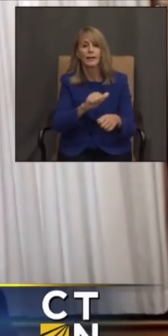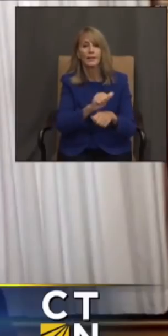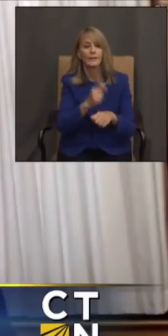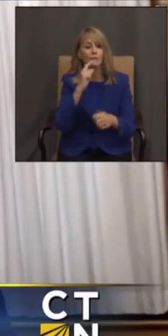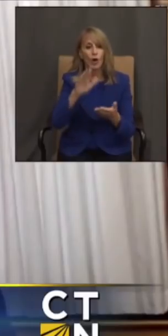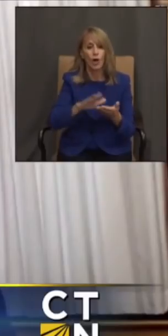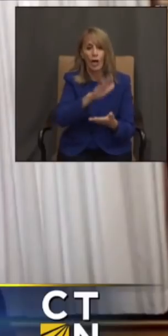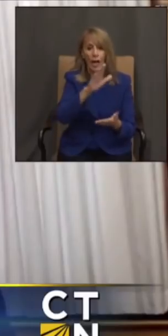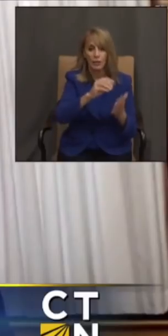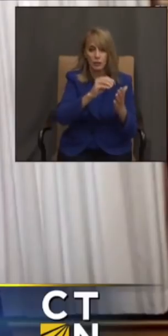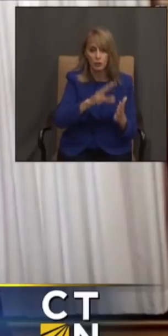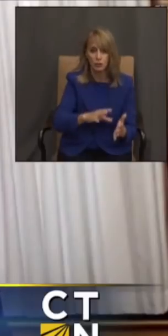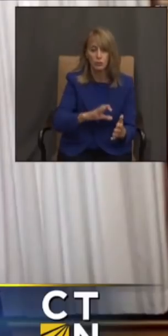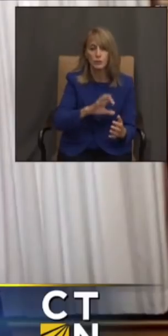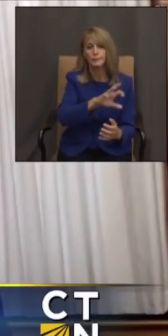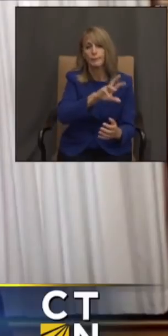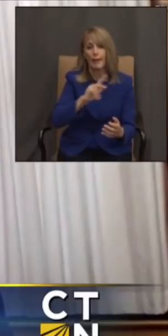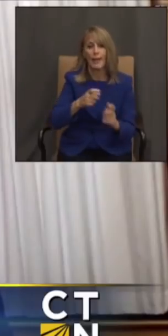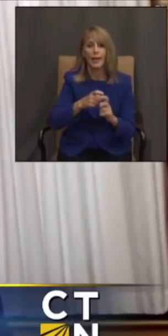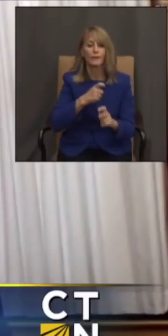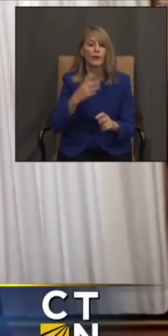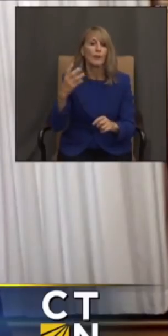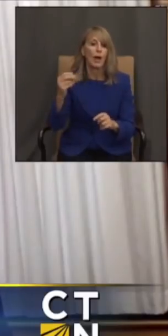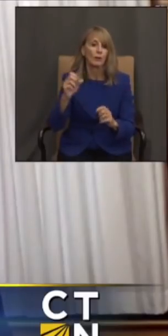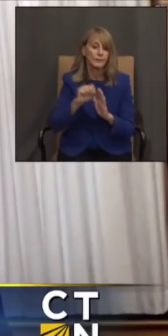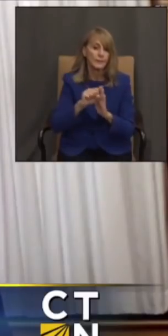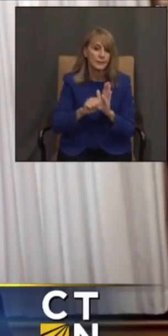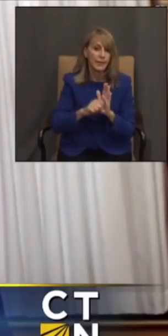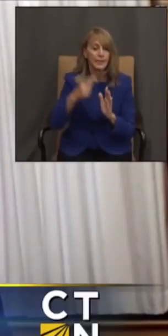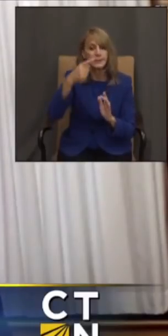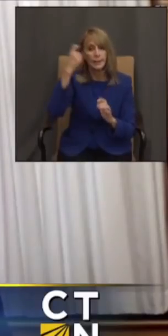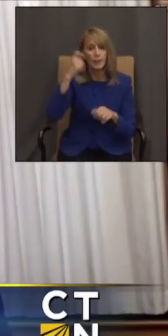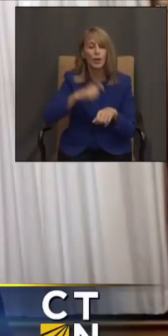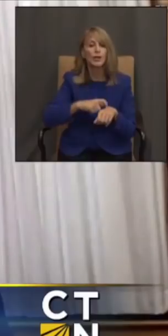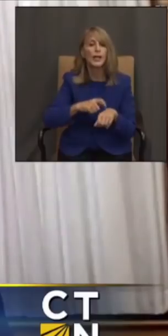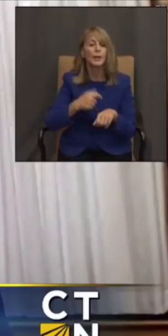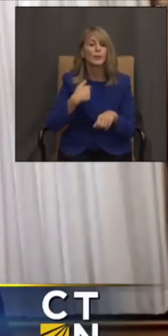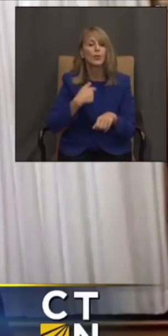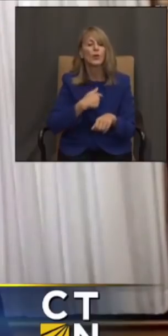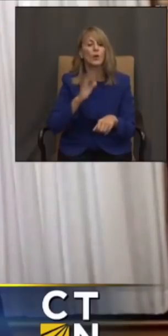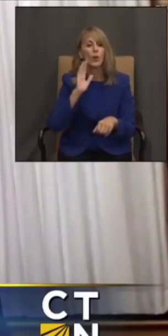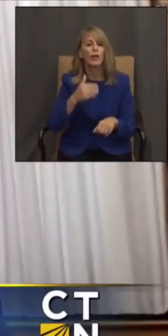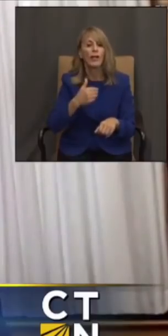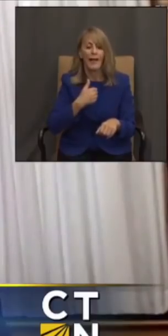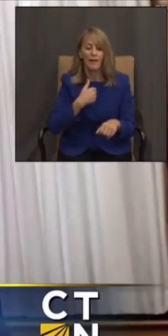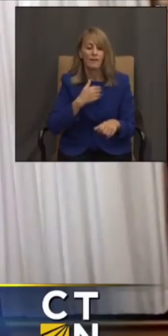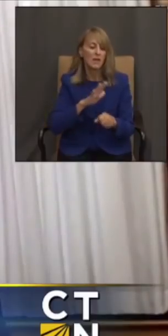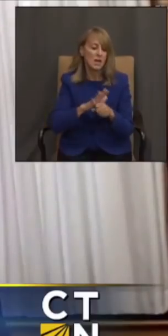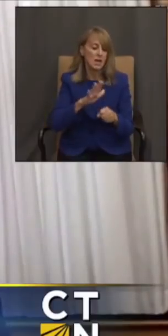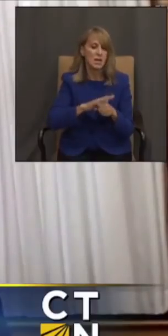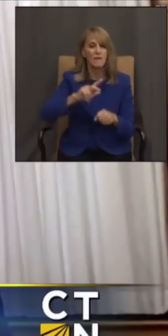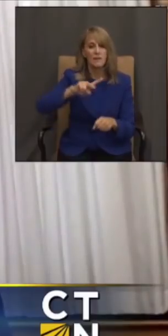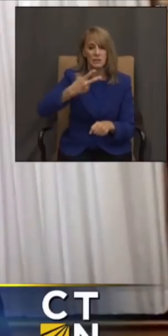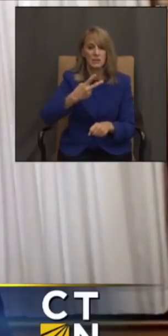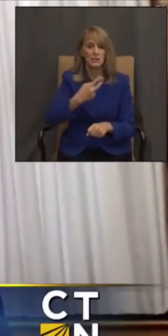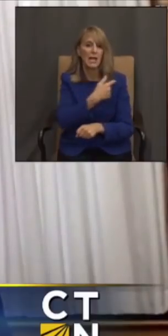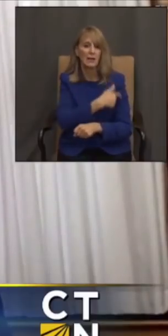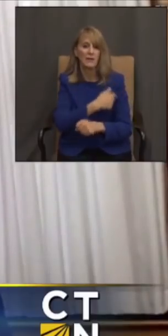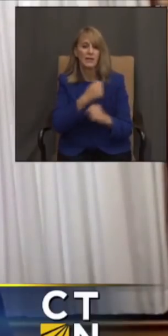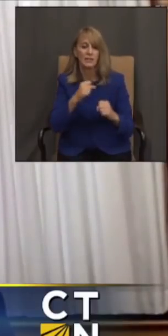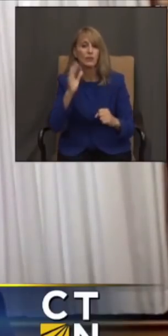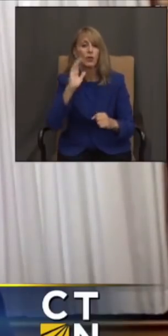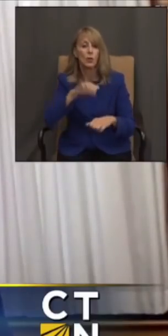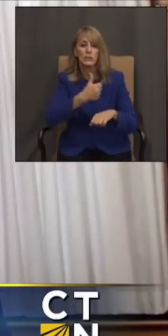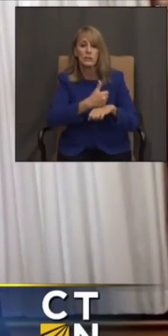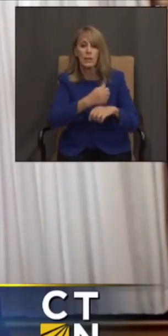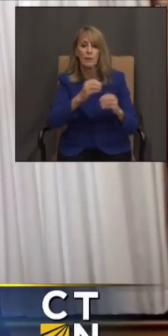college students who are coming back from out of state for the summer, we're anticipating having an abundance of second dose clinics available as